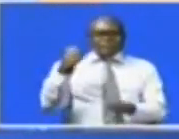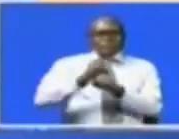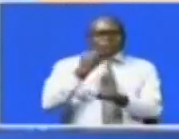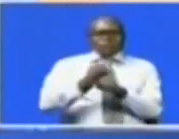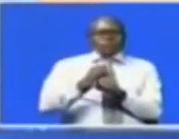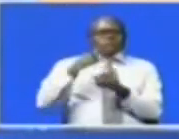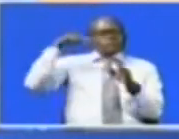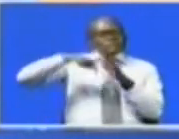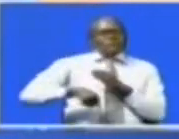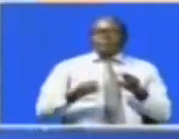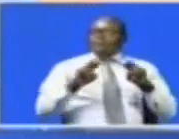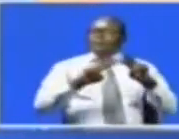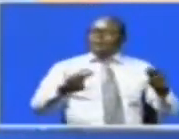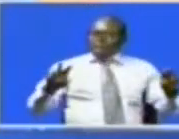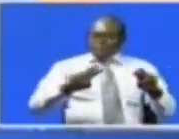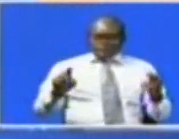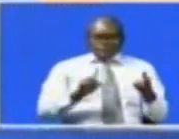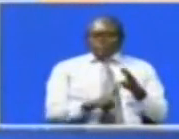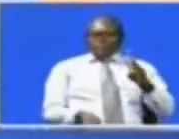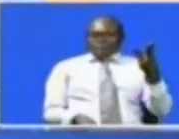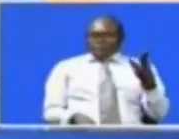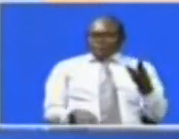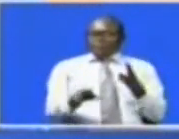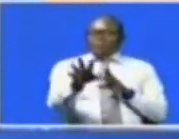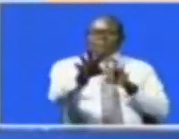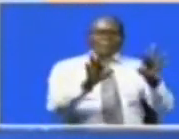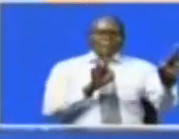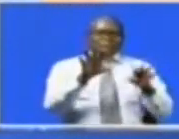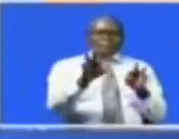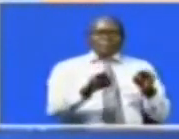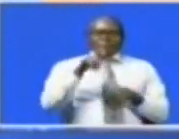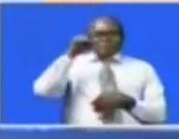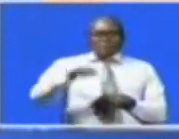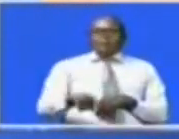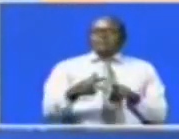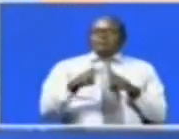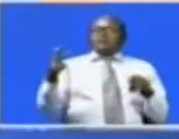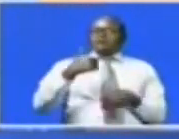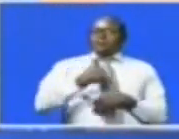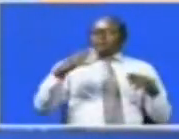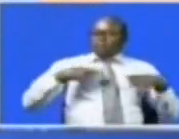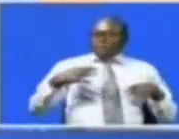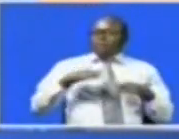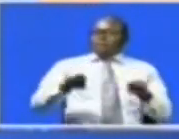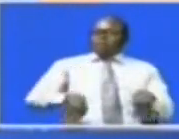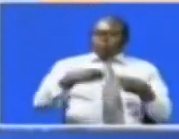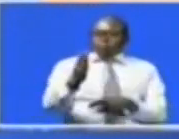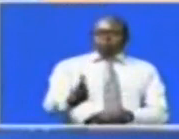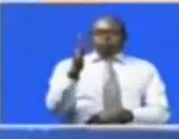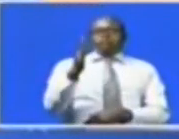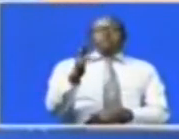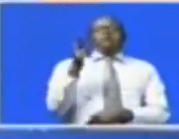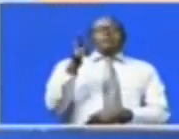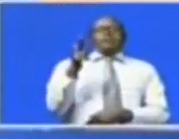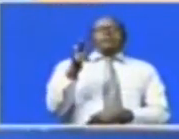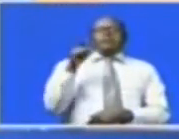thoroughly and without haste. Three, recruitment procedure. We must now start having people who are going to be armed, who have some level of